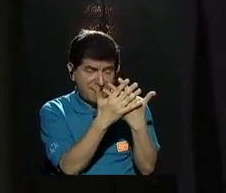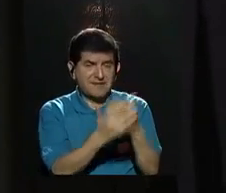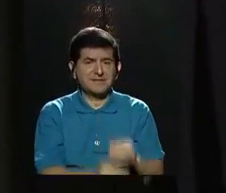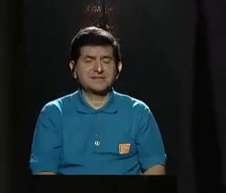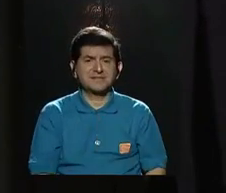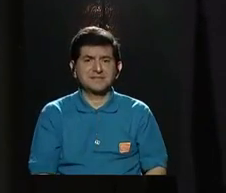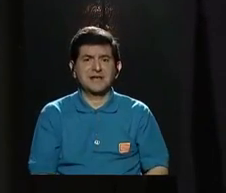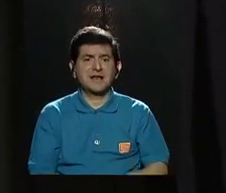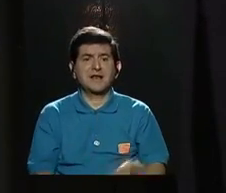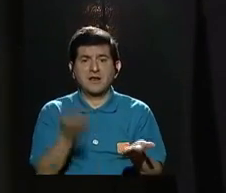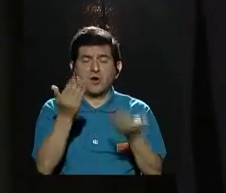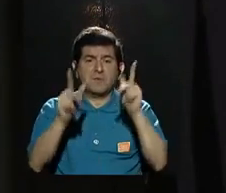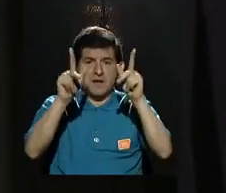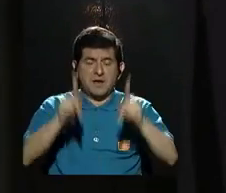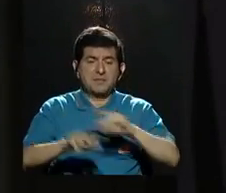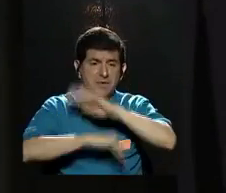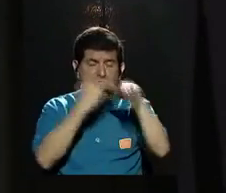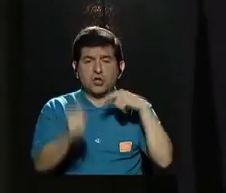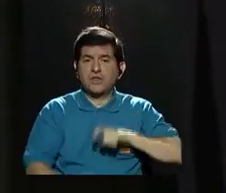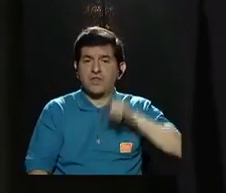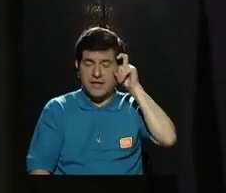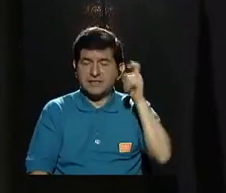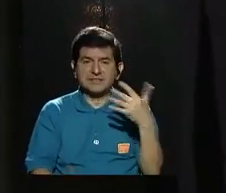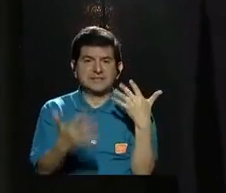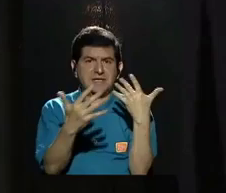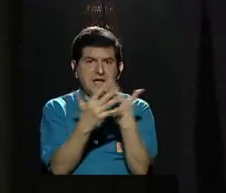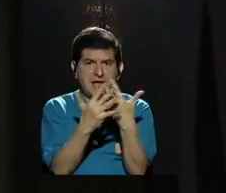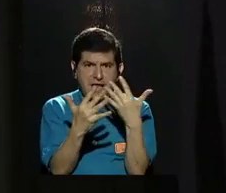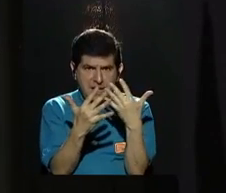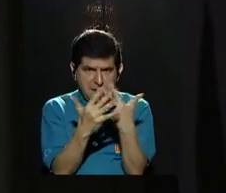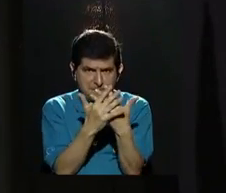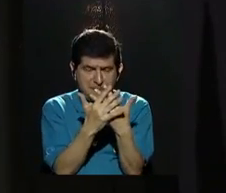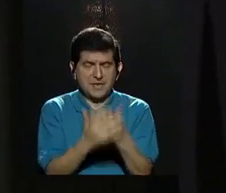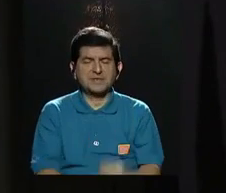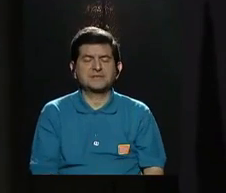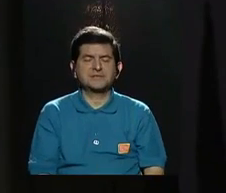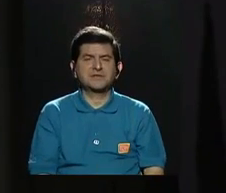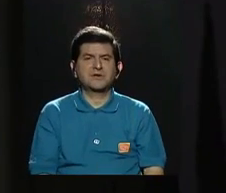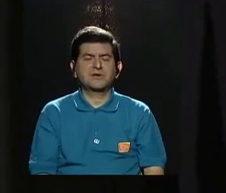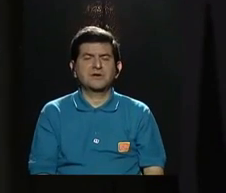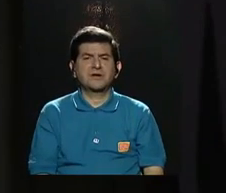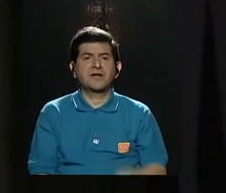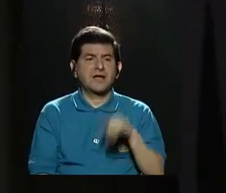all genders in prison during the 1970s.